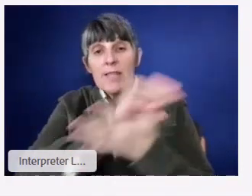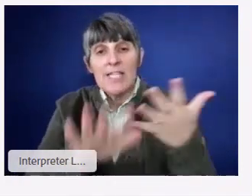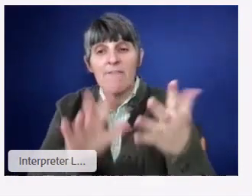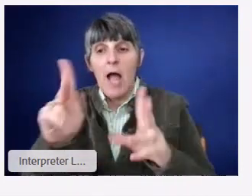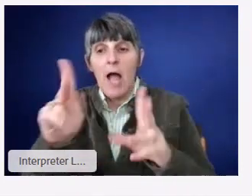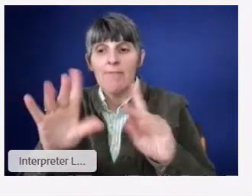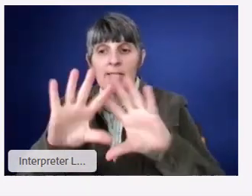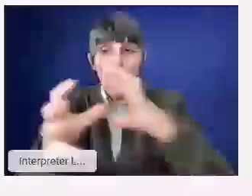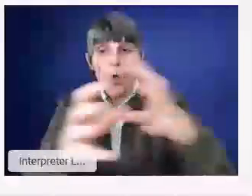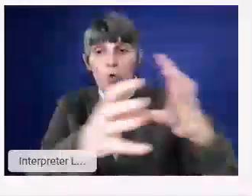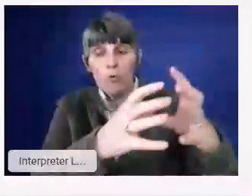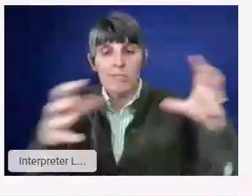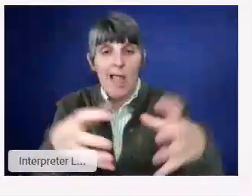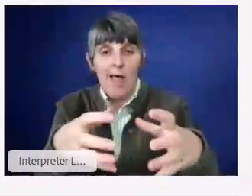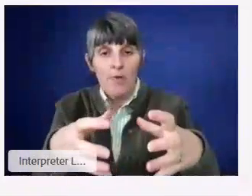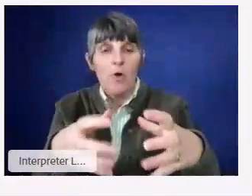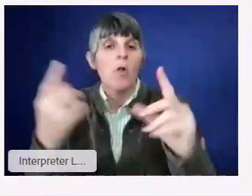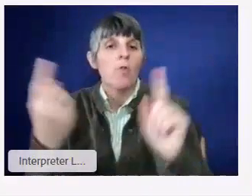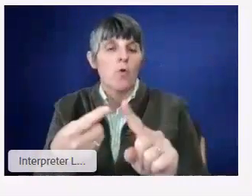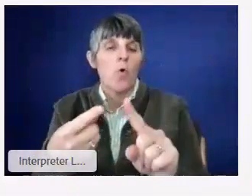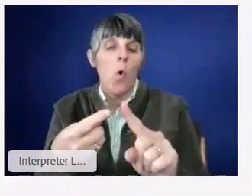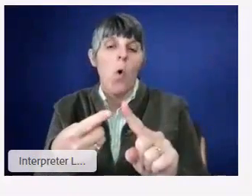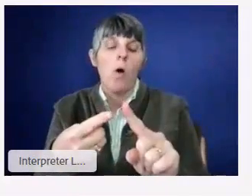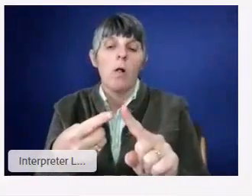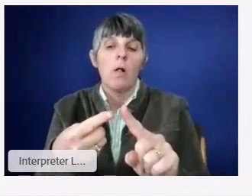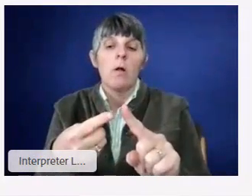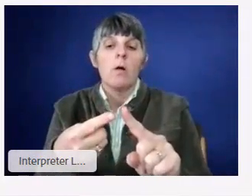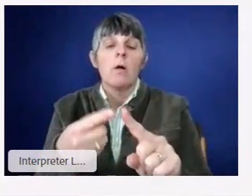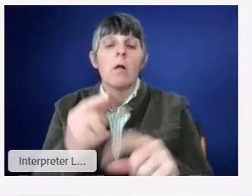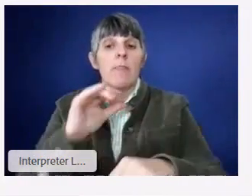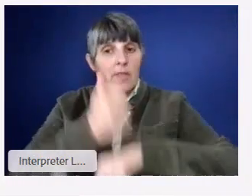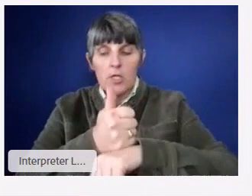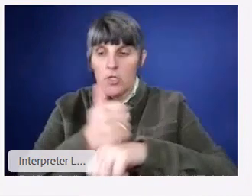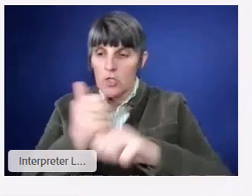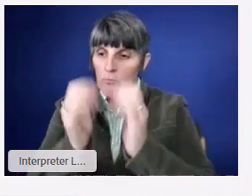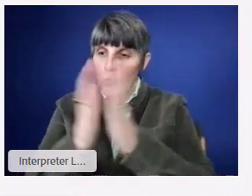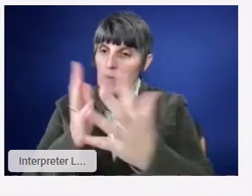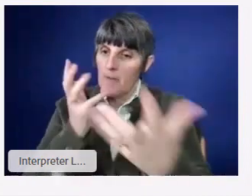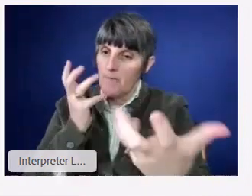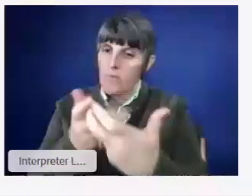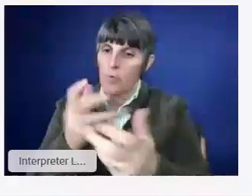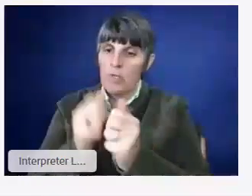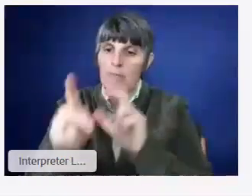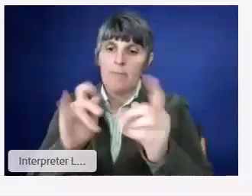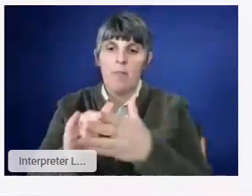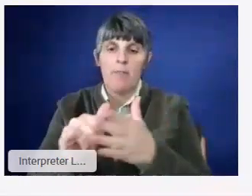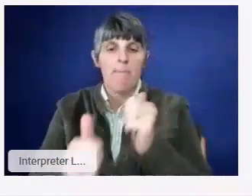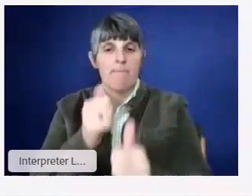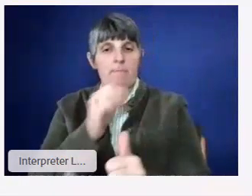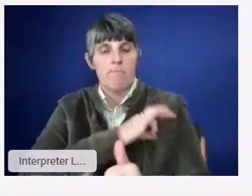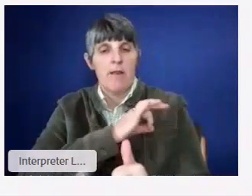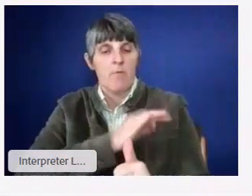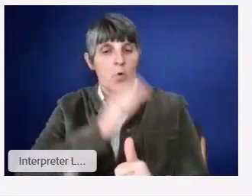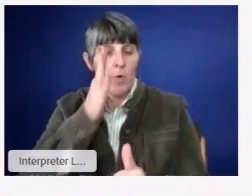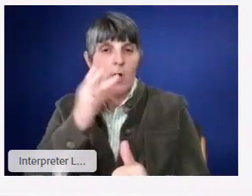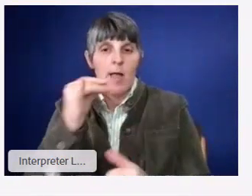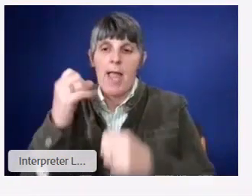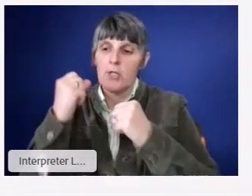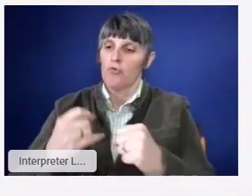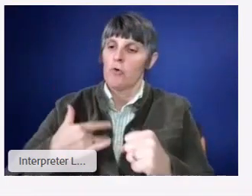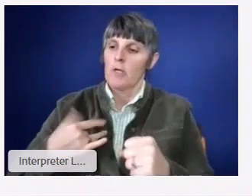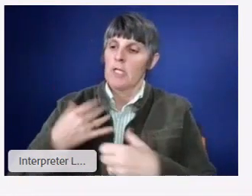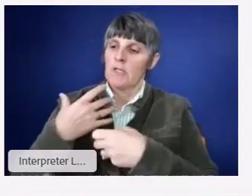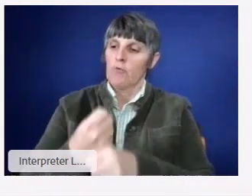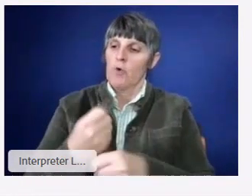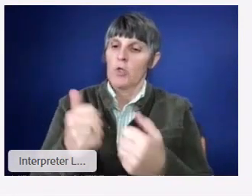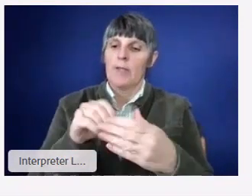together, our goal is to make sure that the deployment is servicing people that could benefit the most from it, and that there's a strong sense of trust within